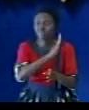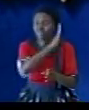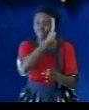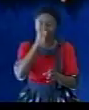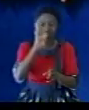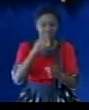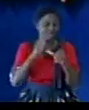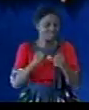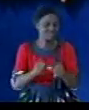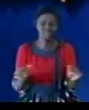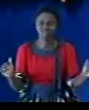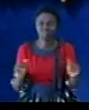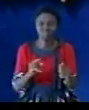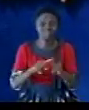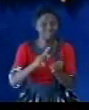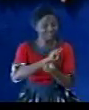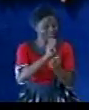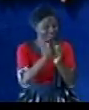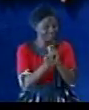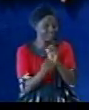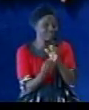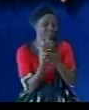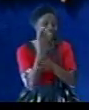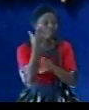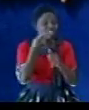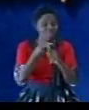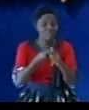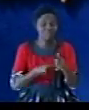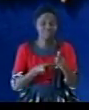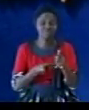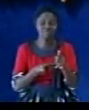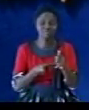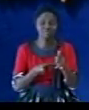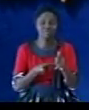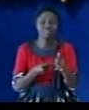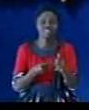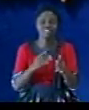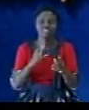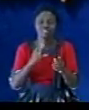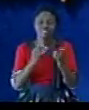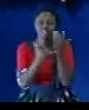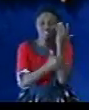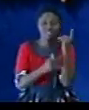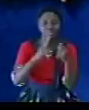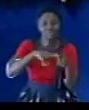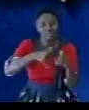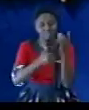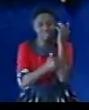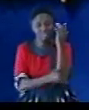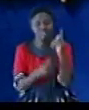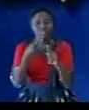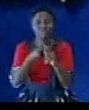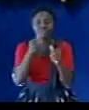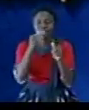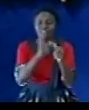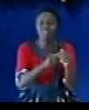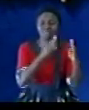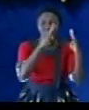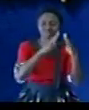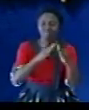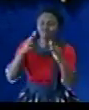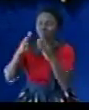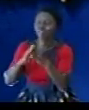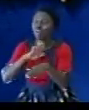From coast to coast, from corner to corner, from city to city, from every town all over the planet.